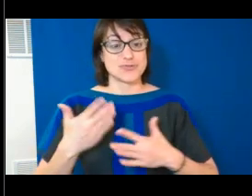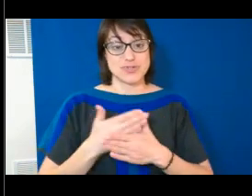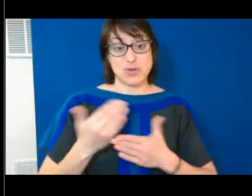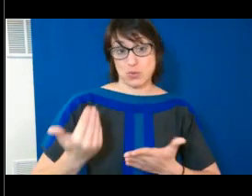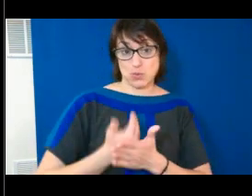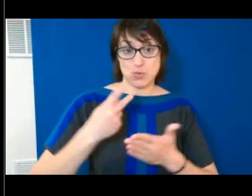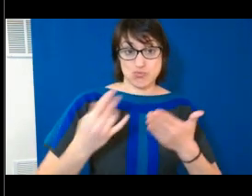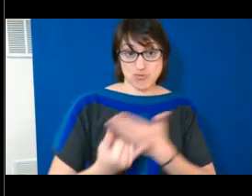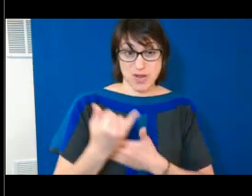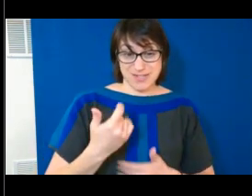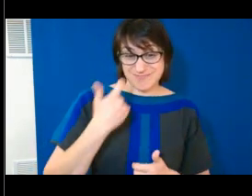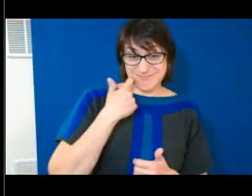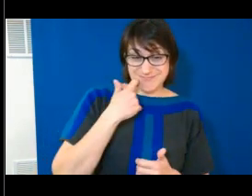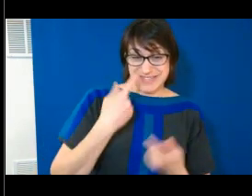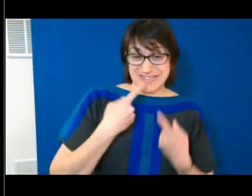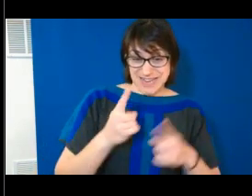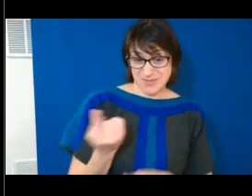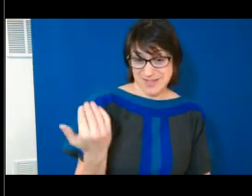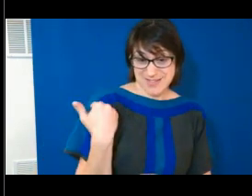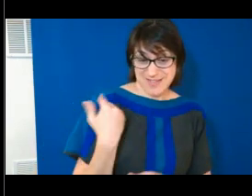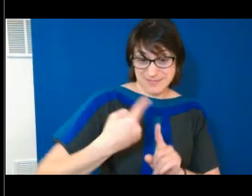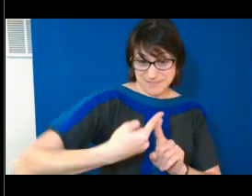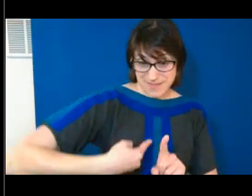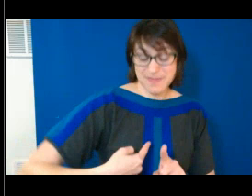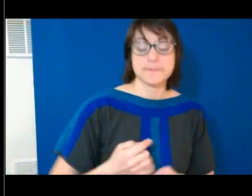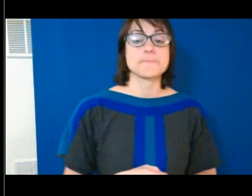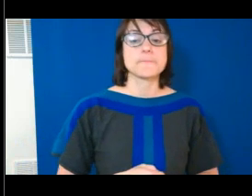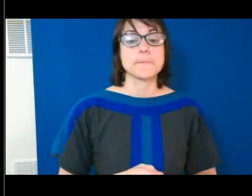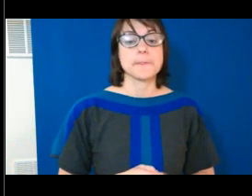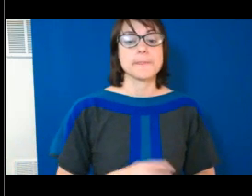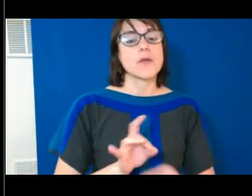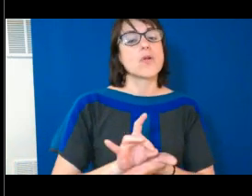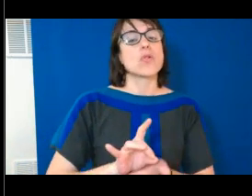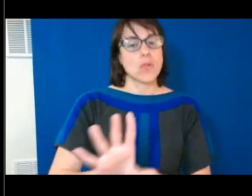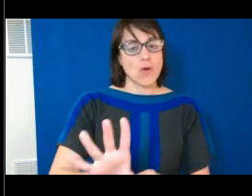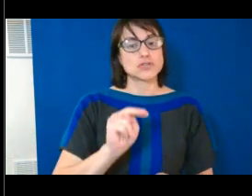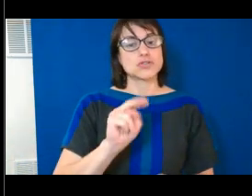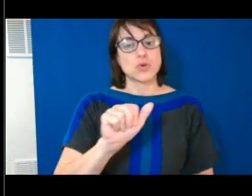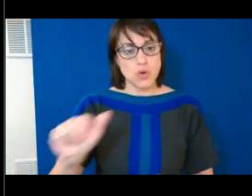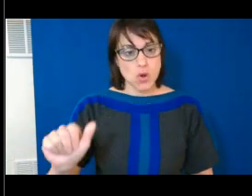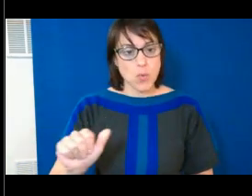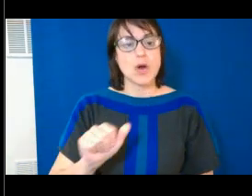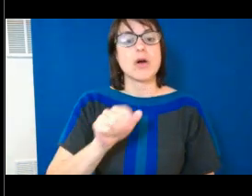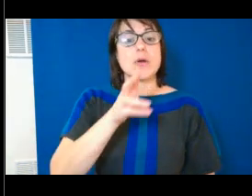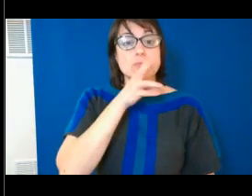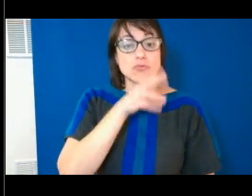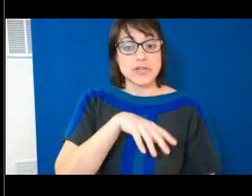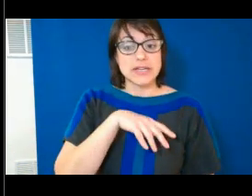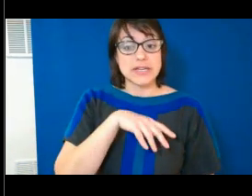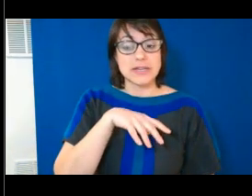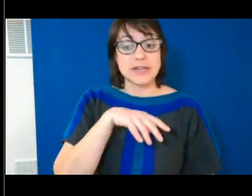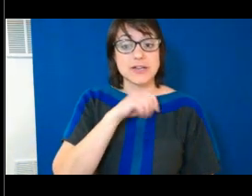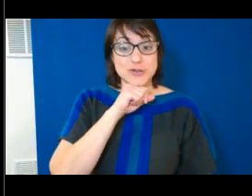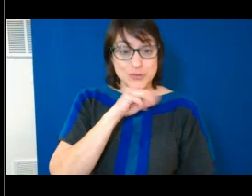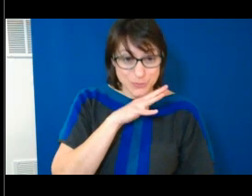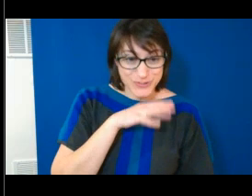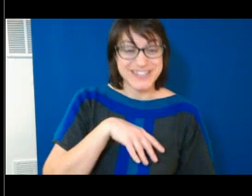that we announced last month, the launch of the NOAA Marine Debris Monitoring and Assessment Project Nationwide Survey. It's a very long